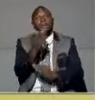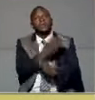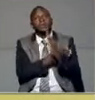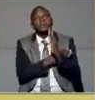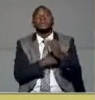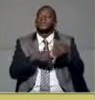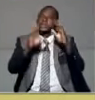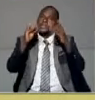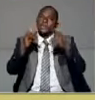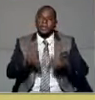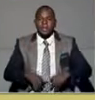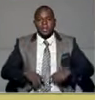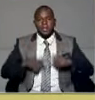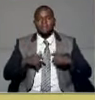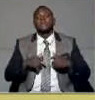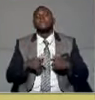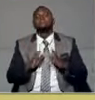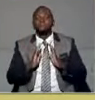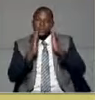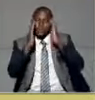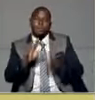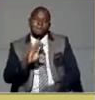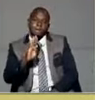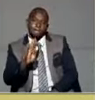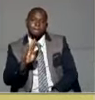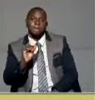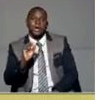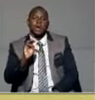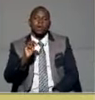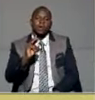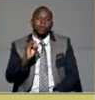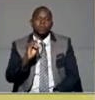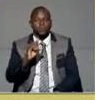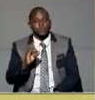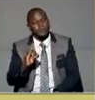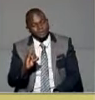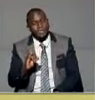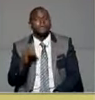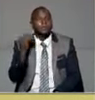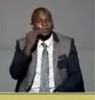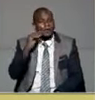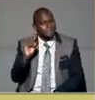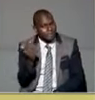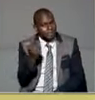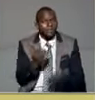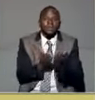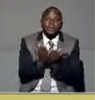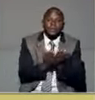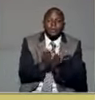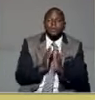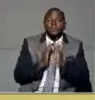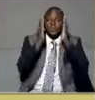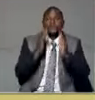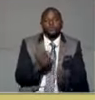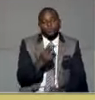celebrating the life of Bishop Cyprian Bamose, the first bishop of Busoga Diocese. He served mm. as a bishop for